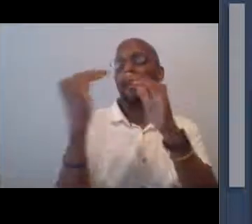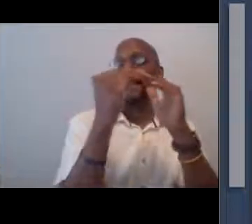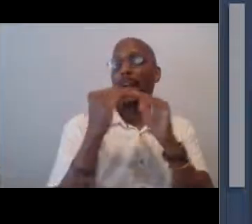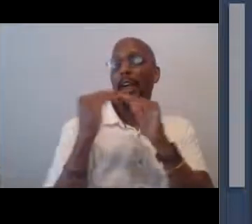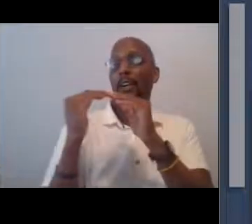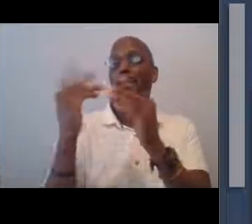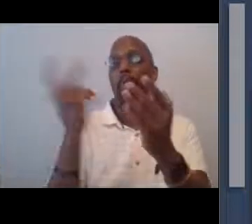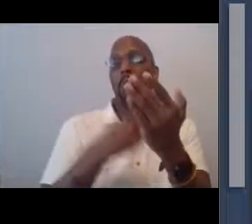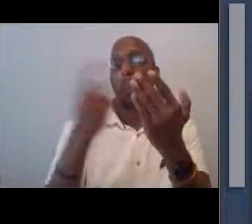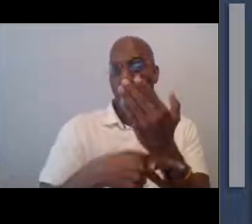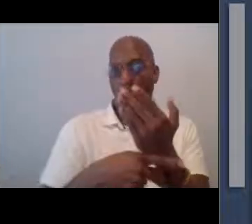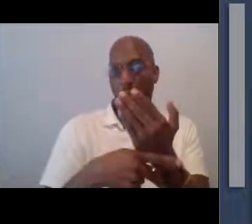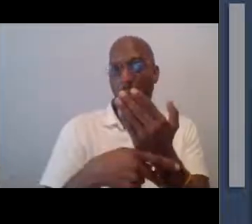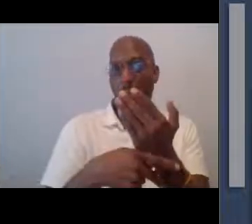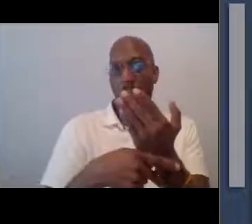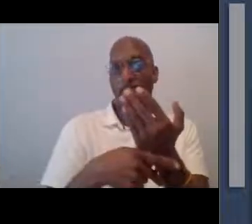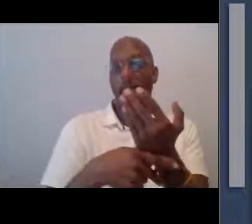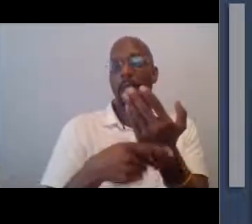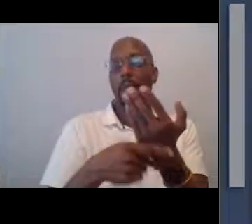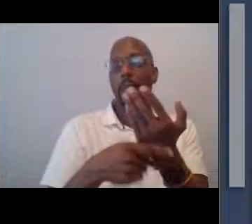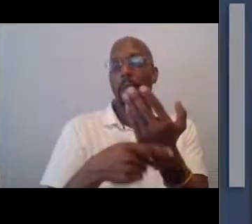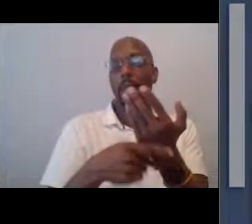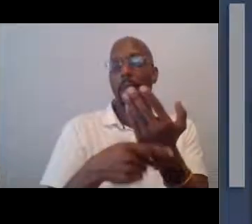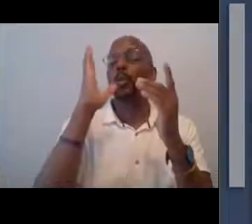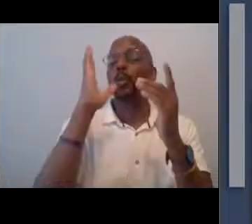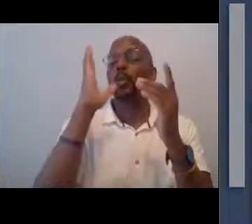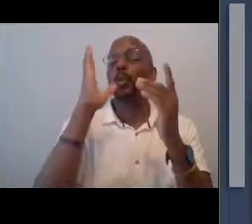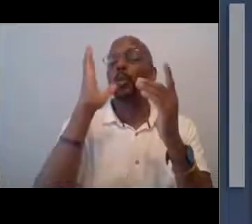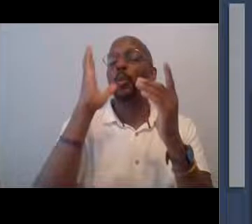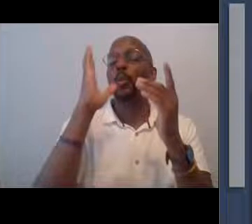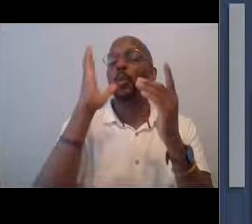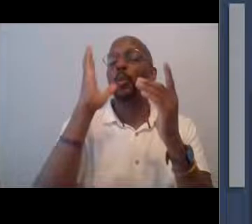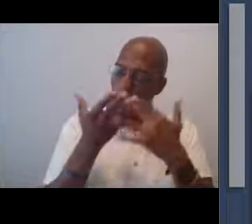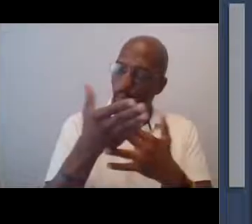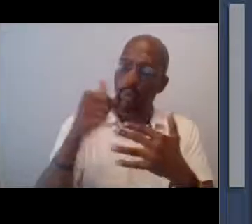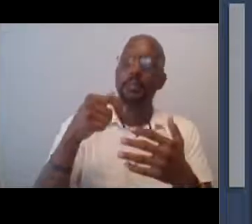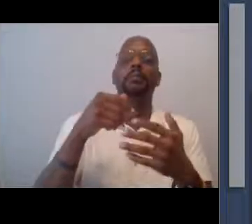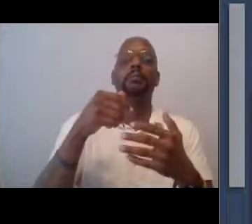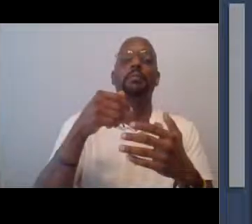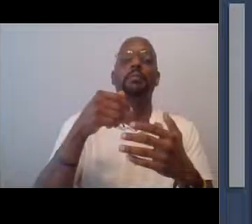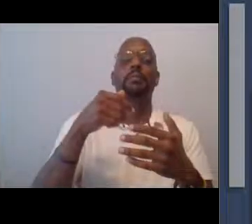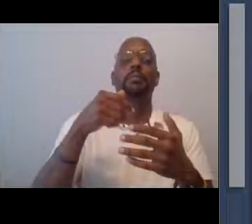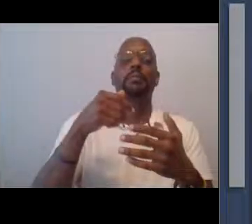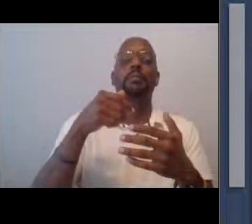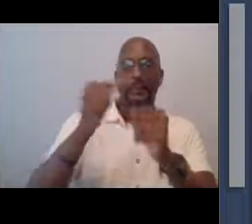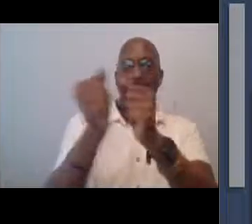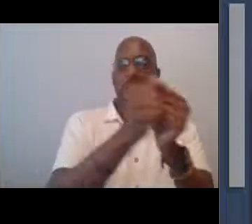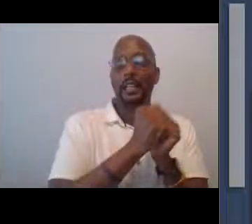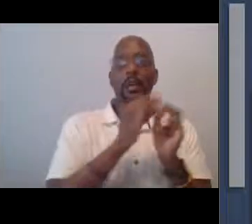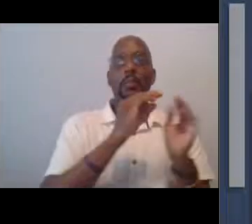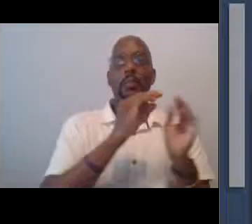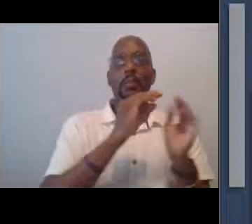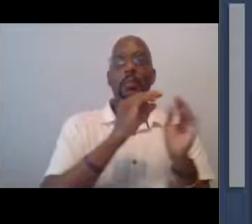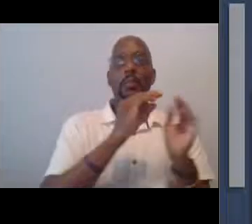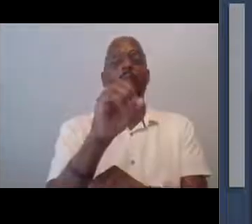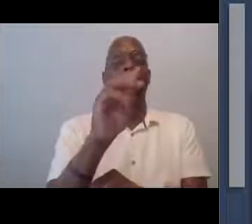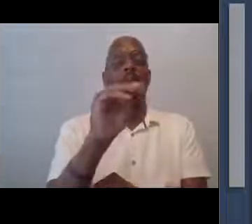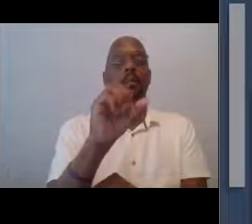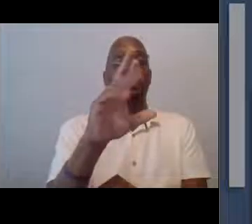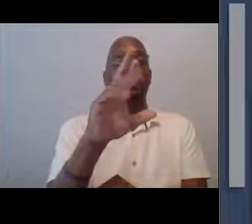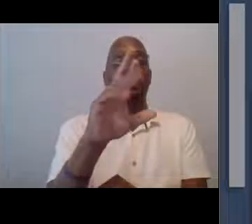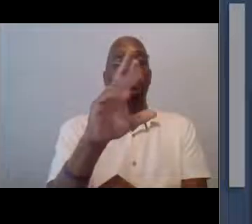to survive this recession together. We are going to move our democracy together. And when we